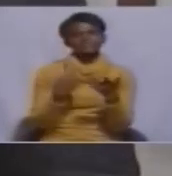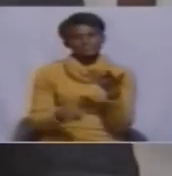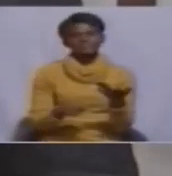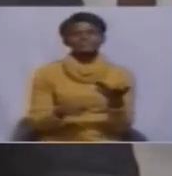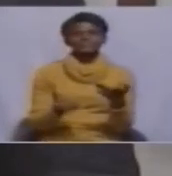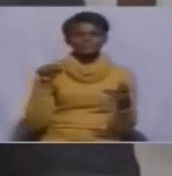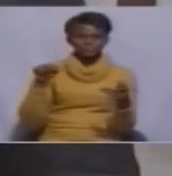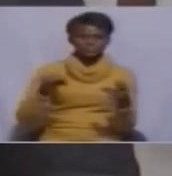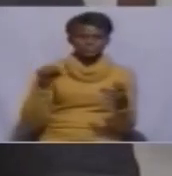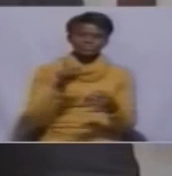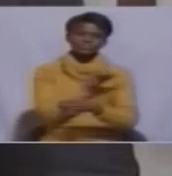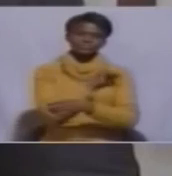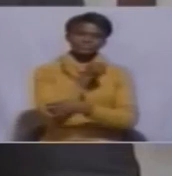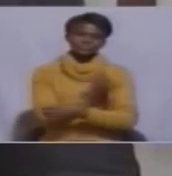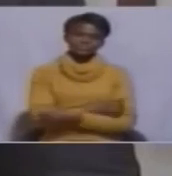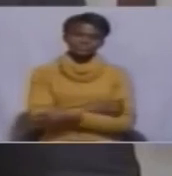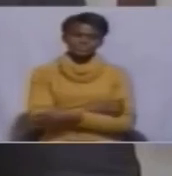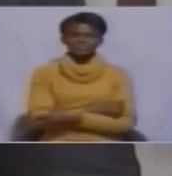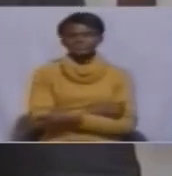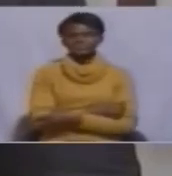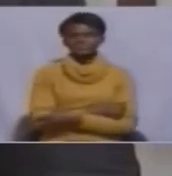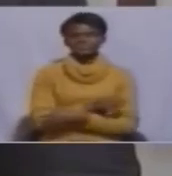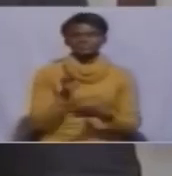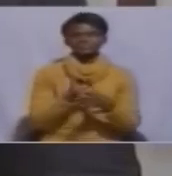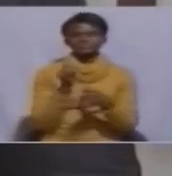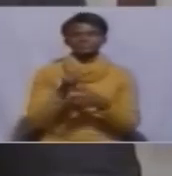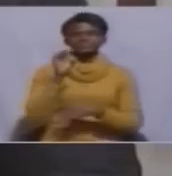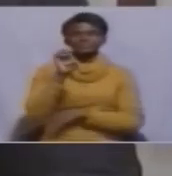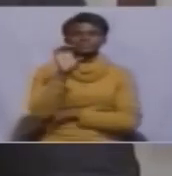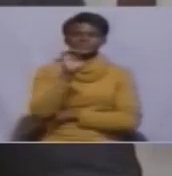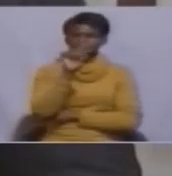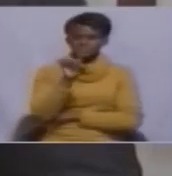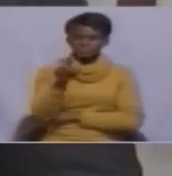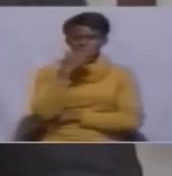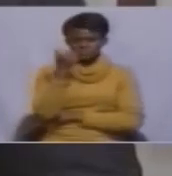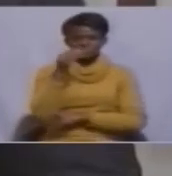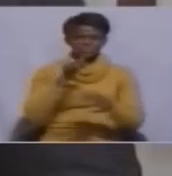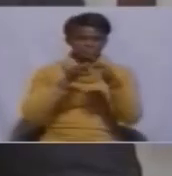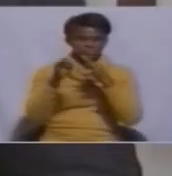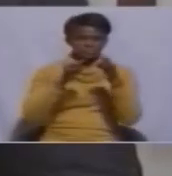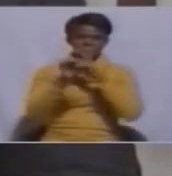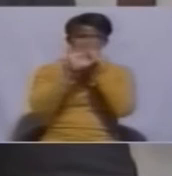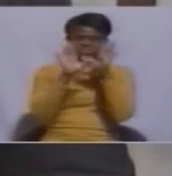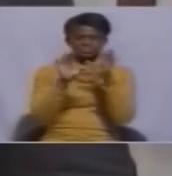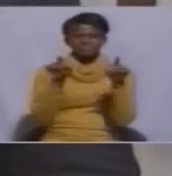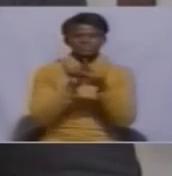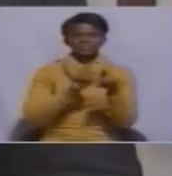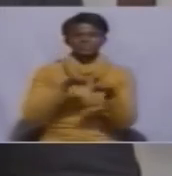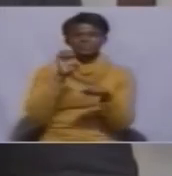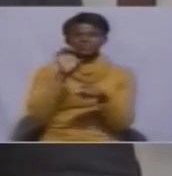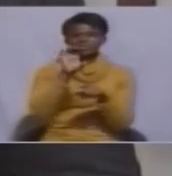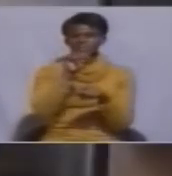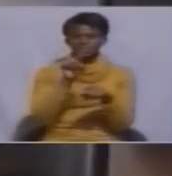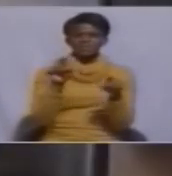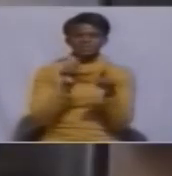the qualifications authority or maybe even the ECZ should come forward and explain. ECZ as in examinations council. Or